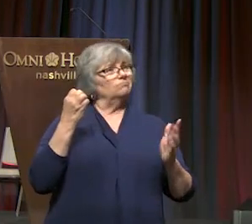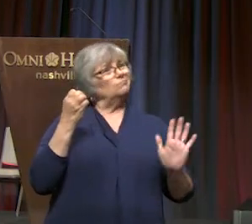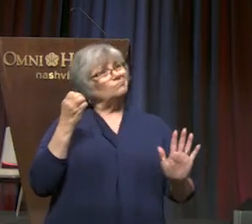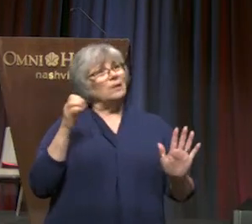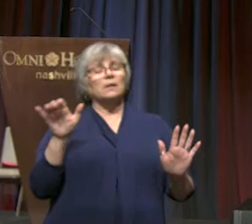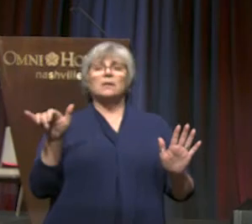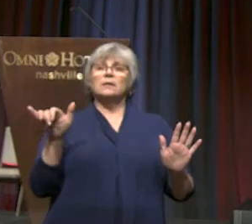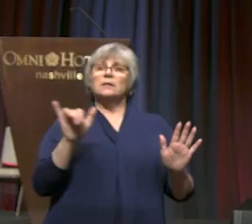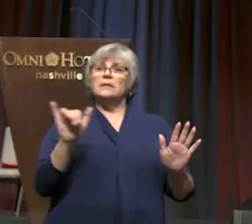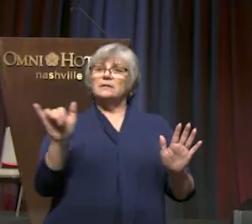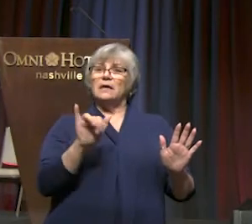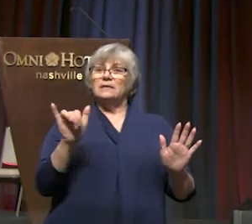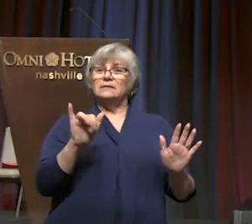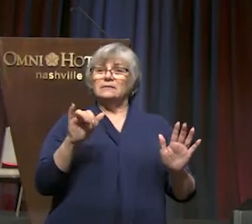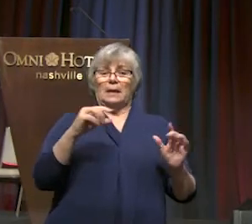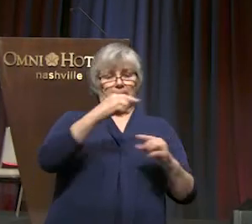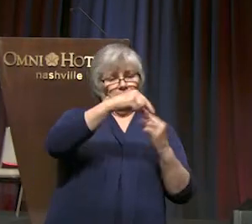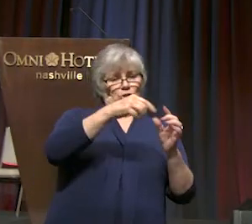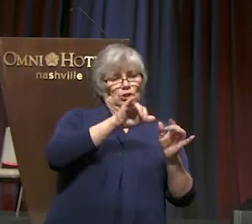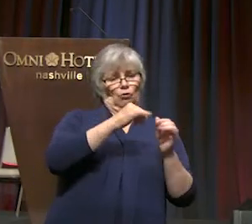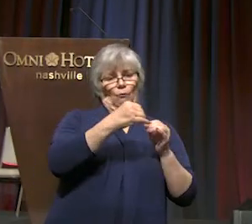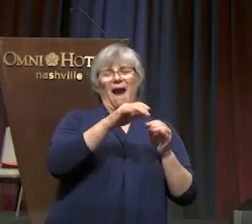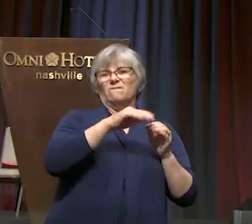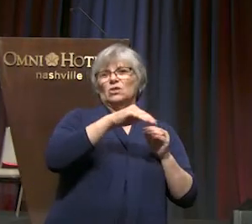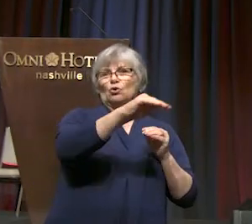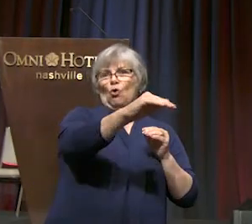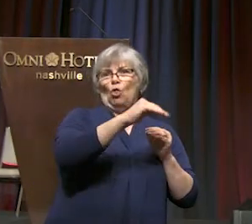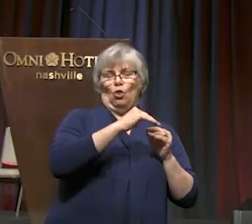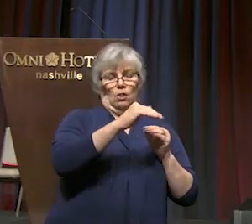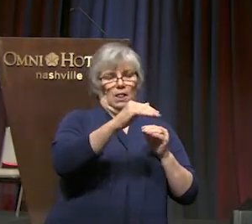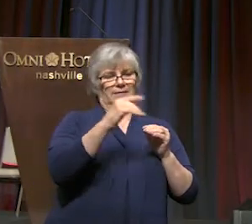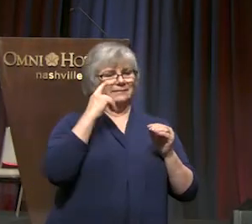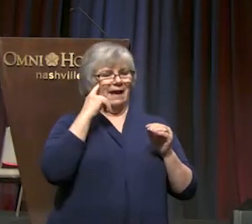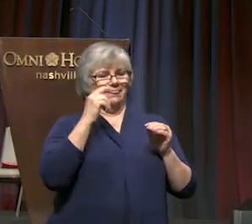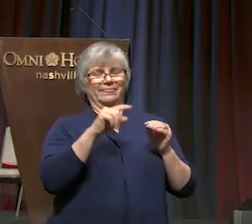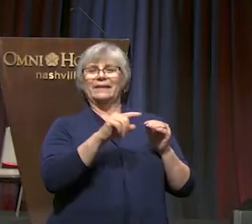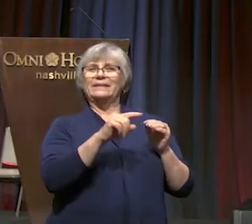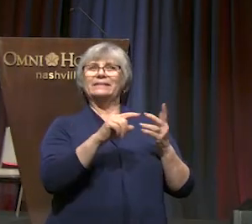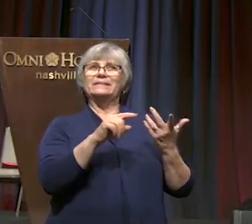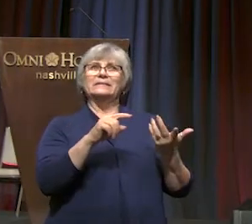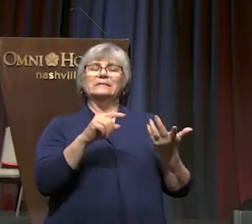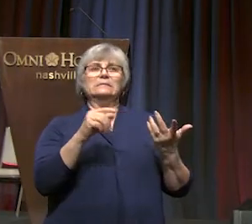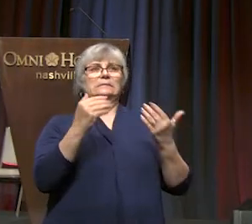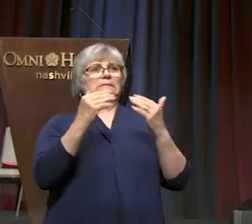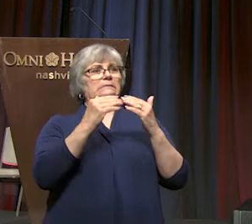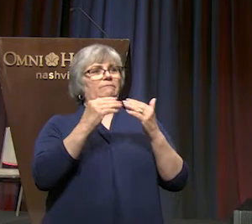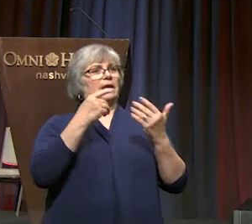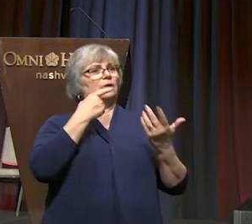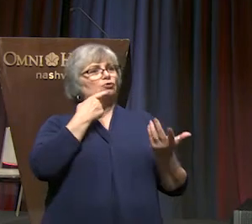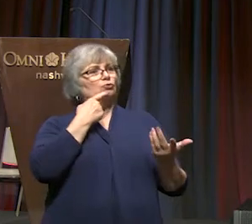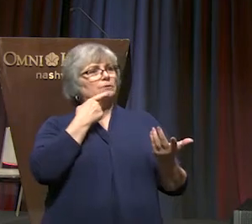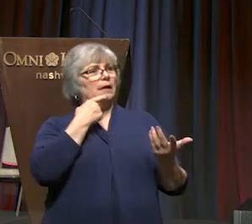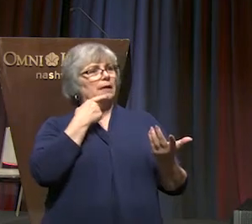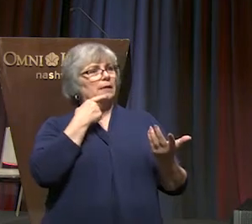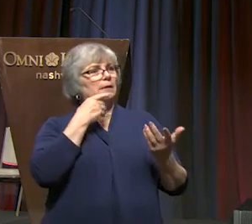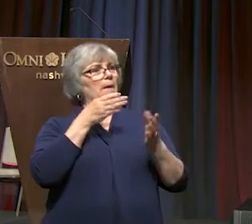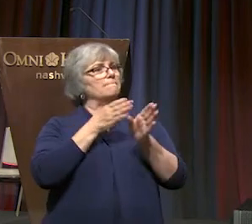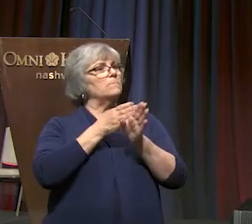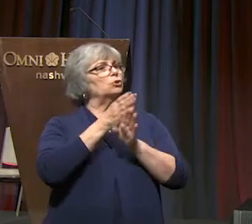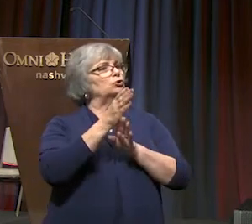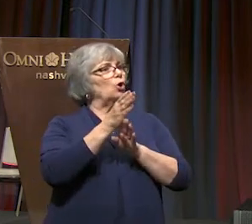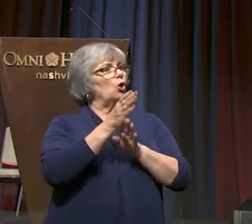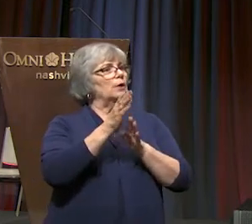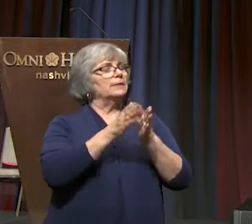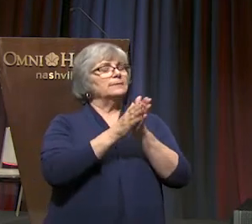the same geographical lines. I think it's fair to say that majorities in the